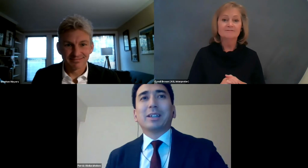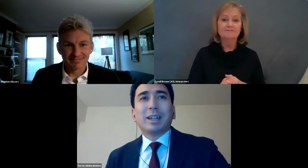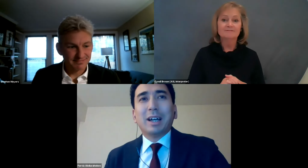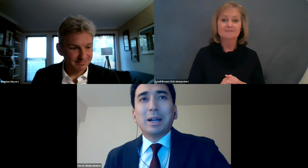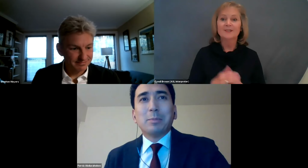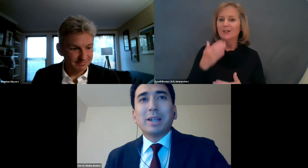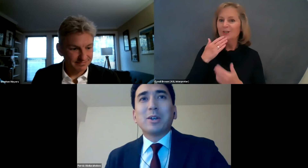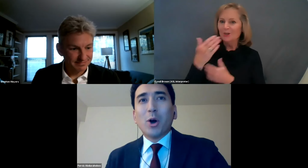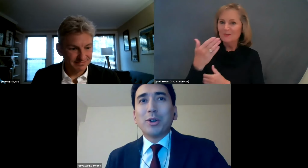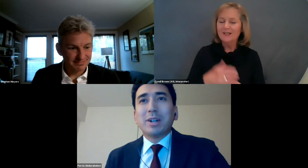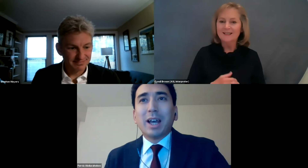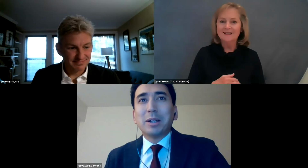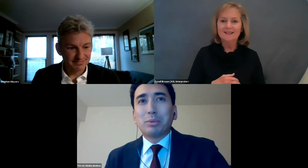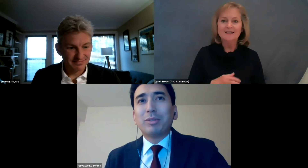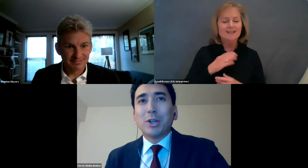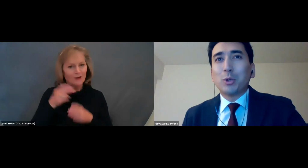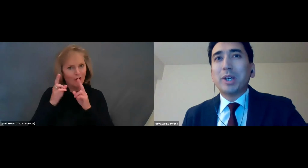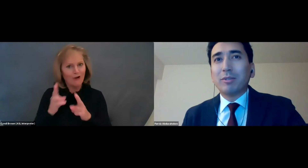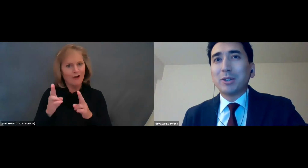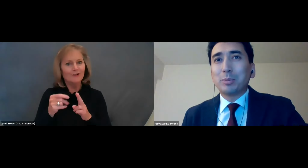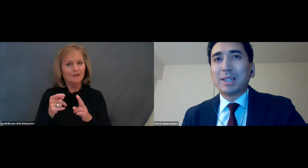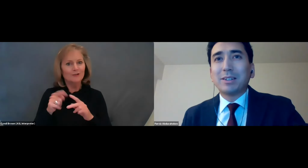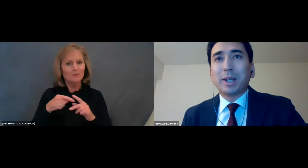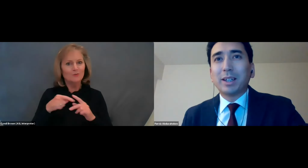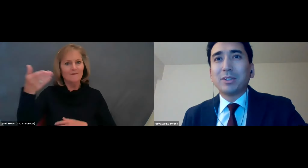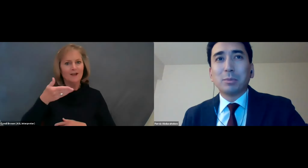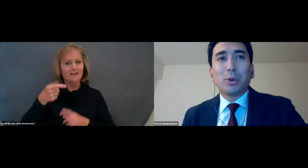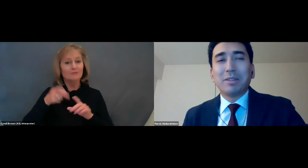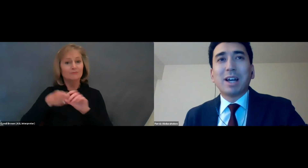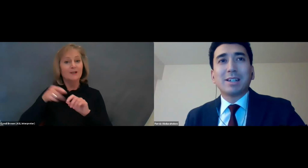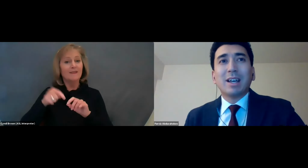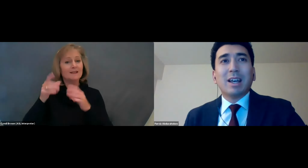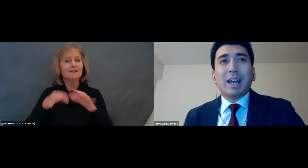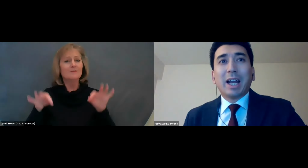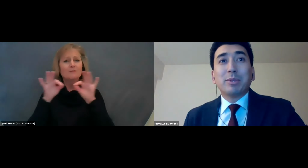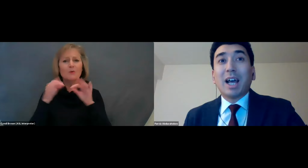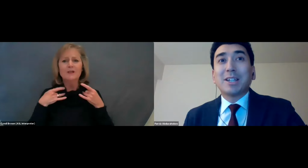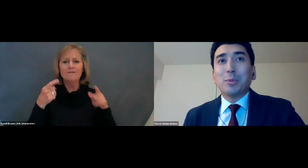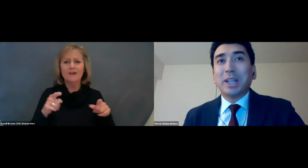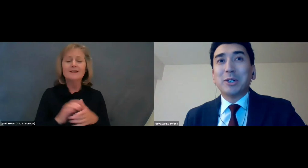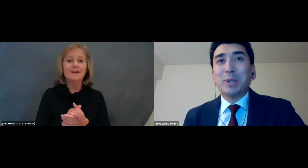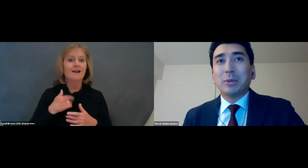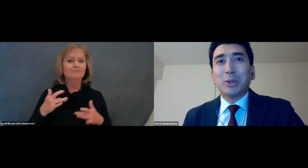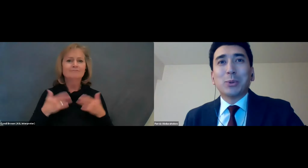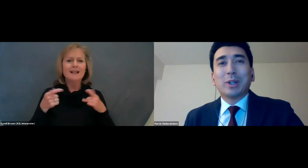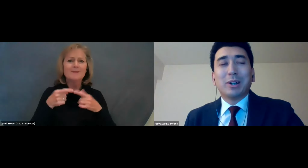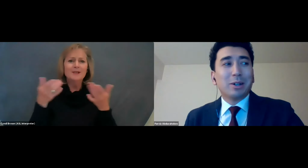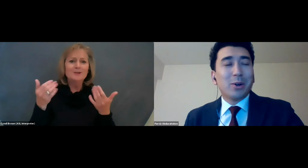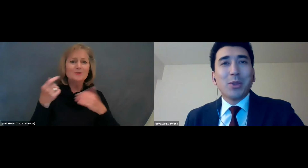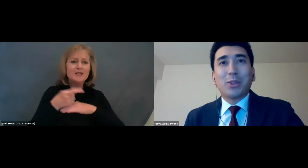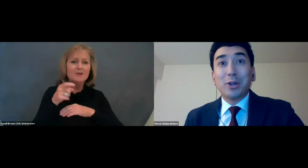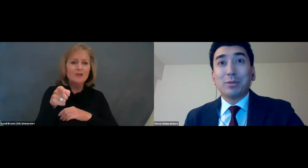Good morning. It's an honor and a privilege to be invited to participate in this important event. And I'm delighted to be here today with